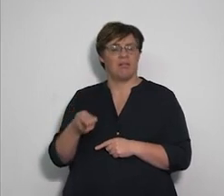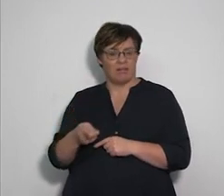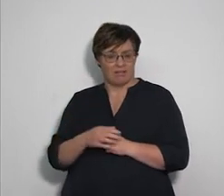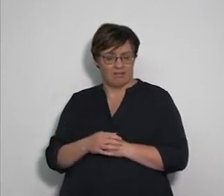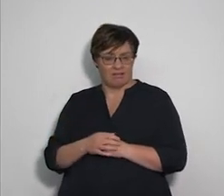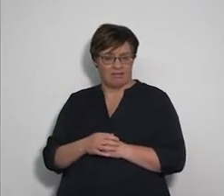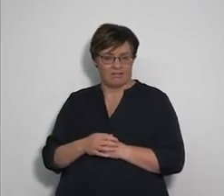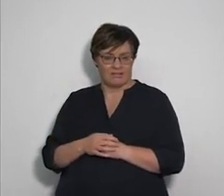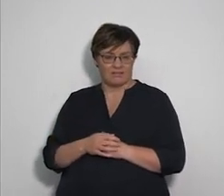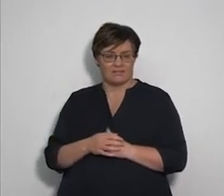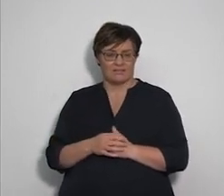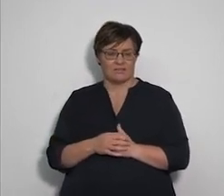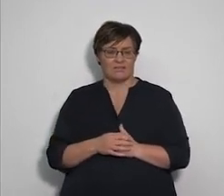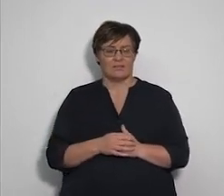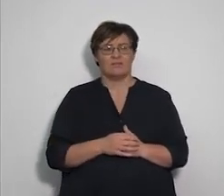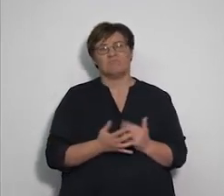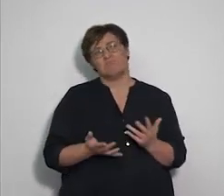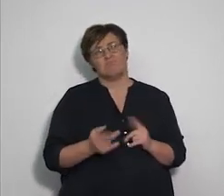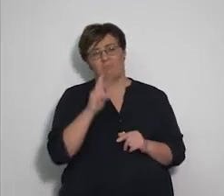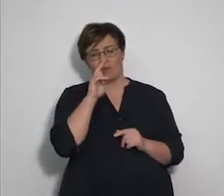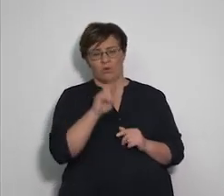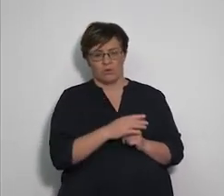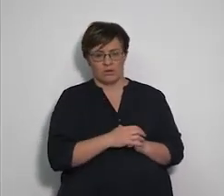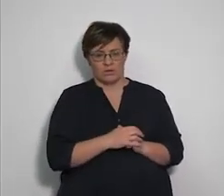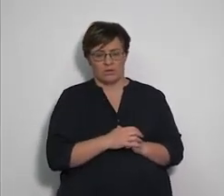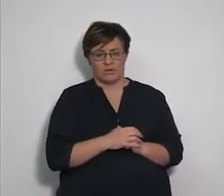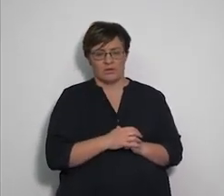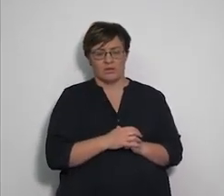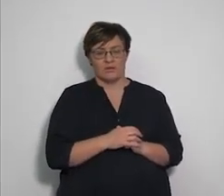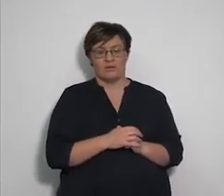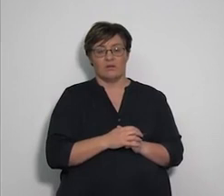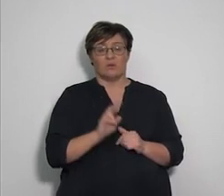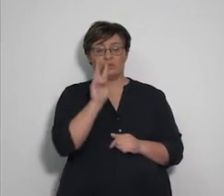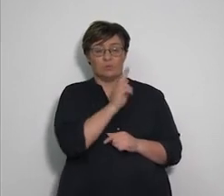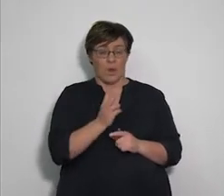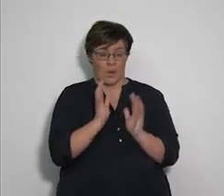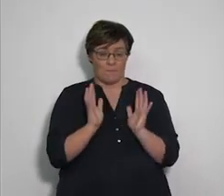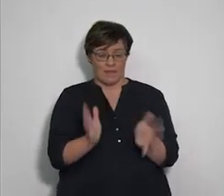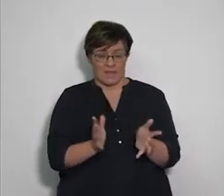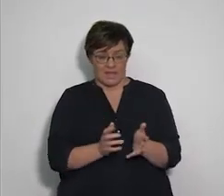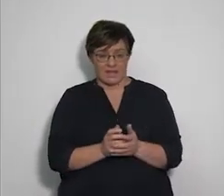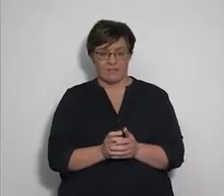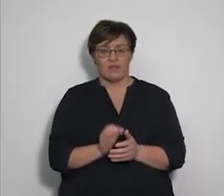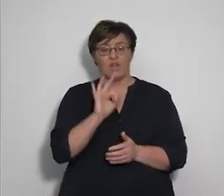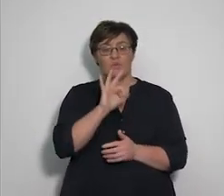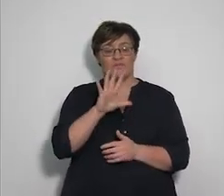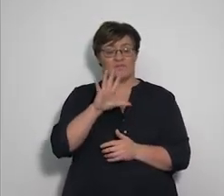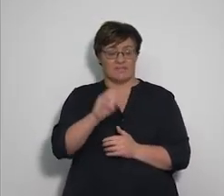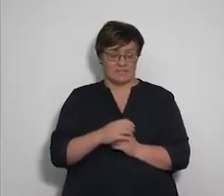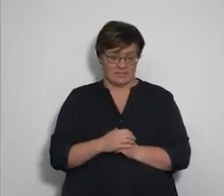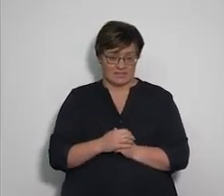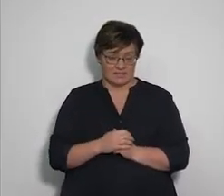double that population? Well, if we look that in just 2 hours, we're up